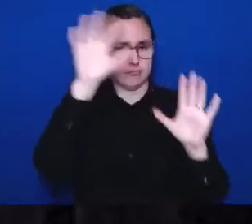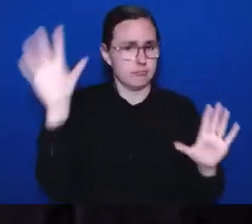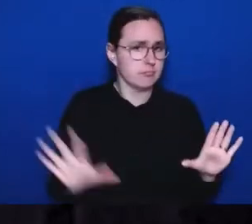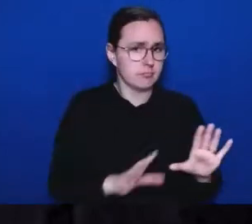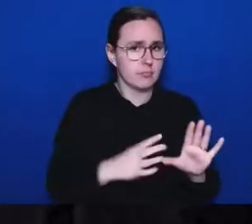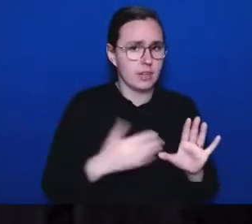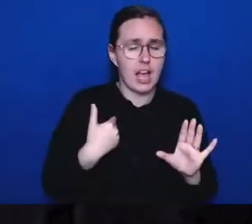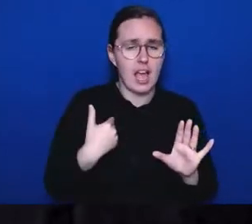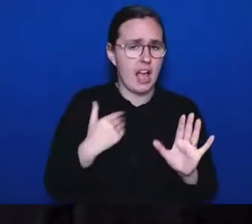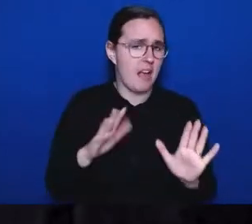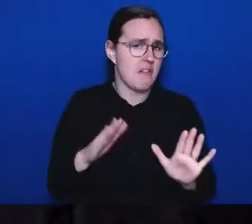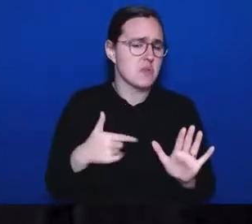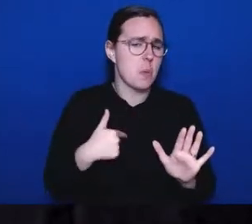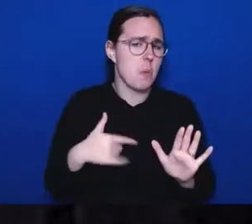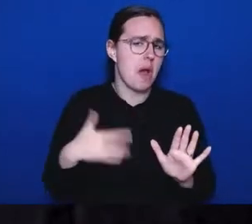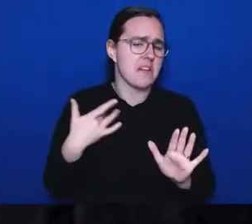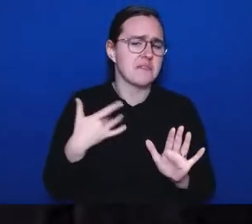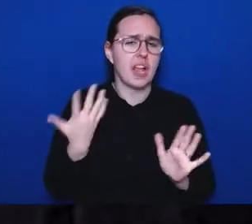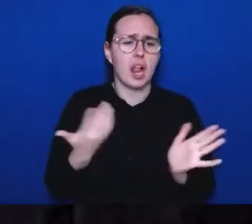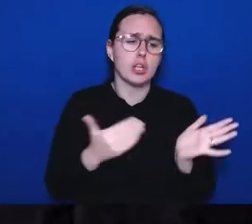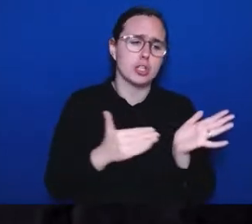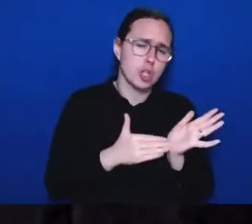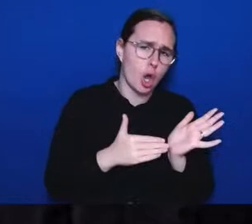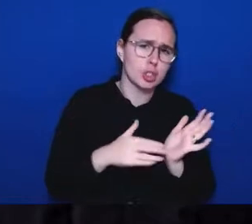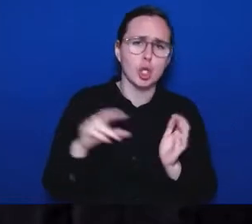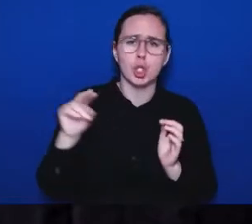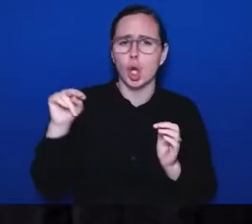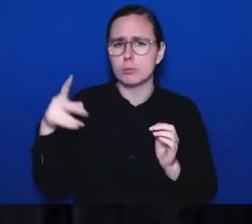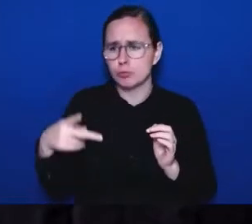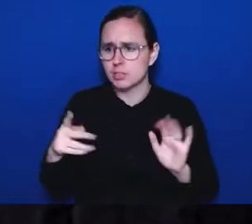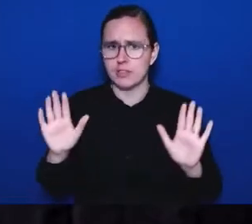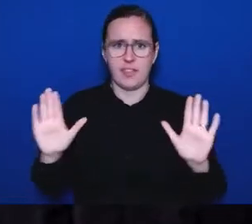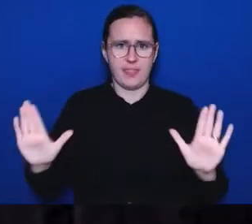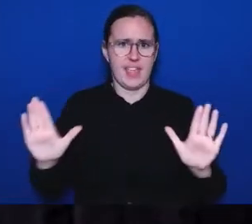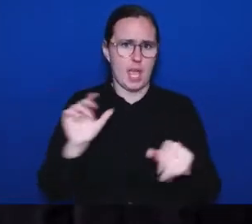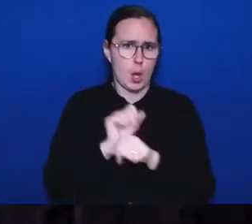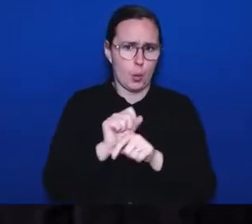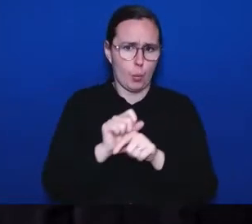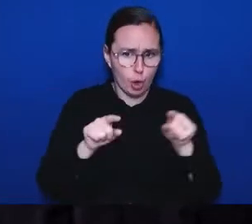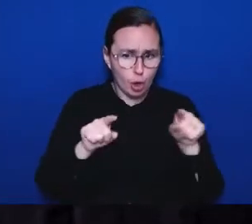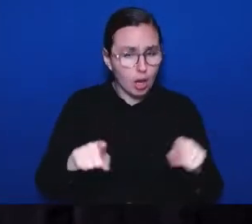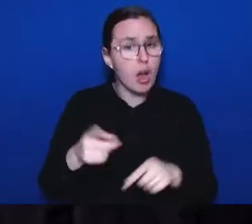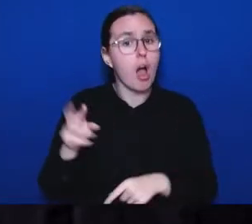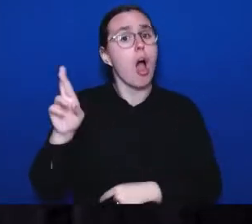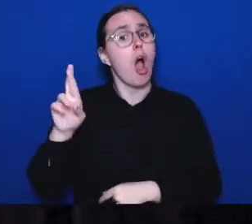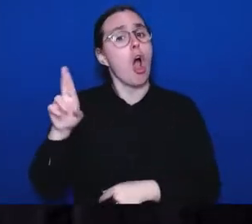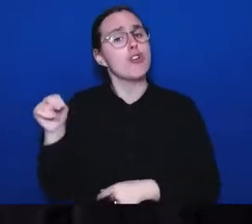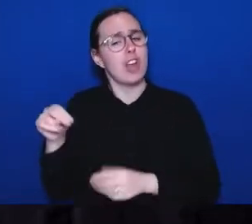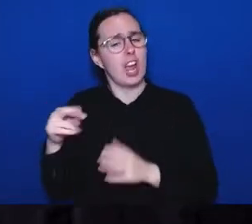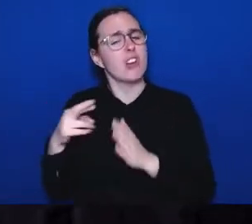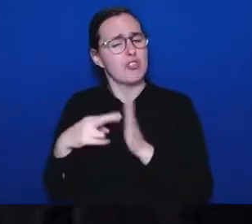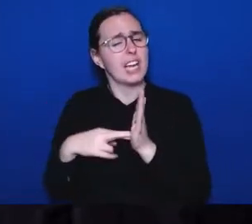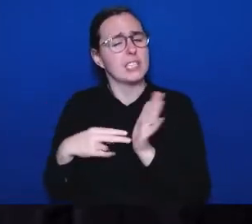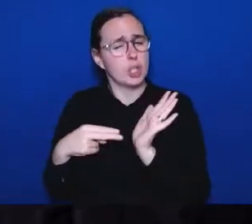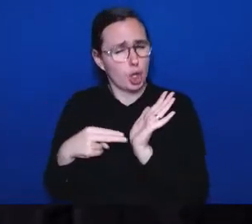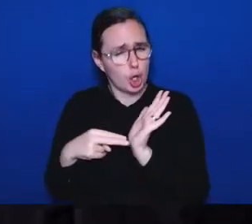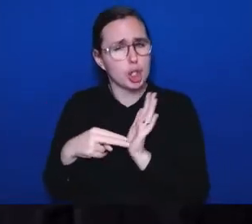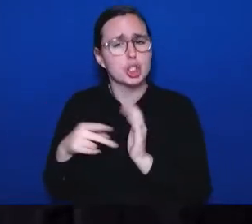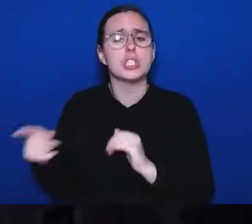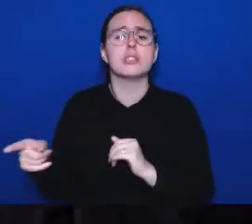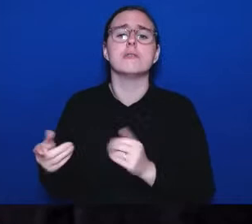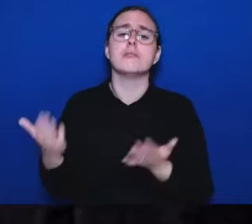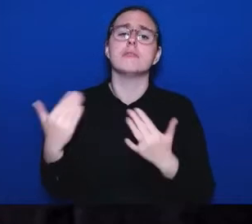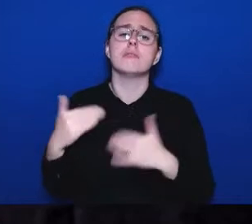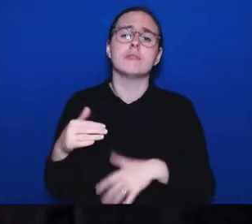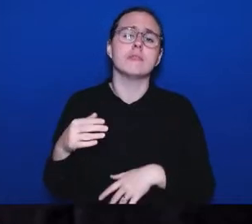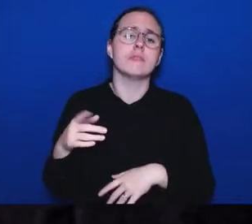doctors and nurse practitioners do in particular, and registered nurses and allied health workers together, is going to be enhanced by this agreement, and